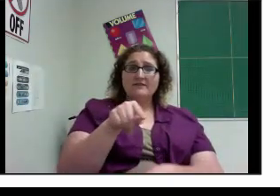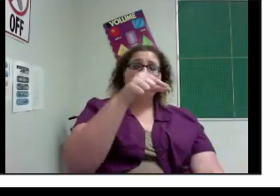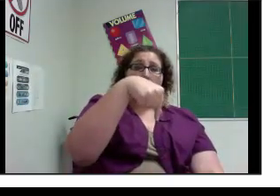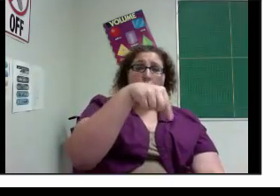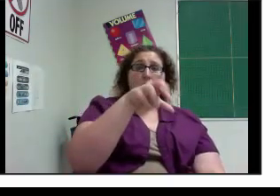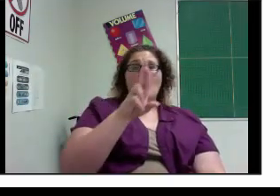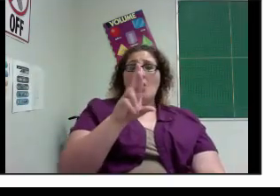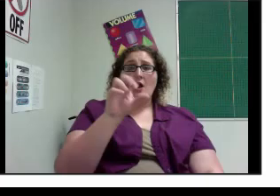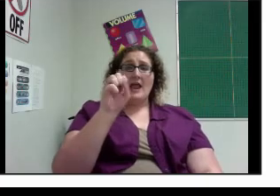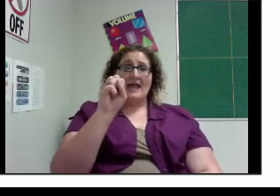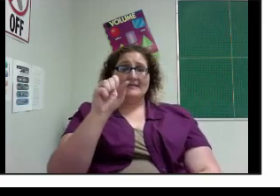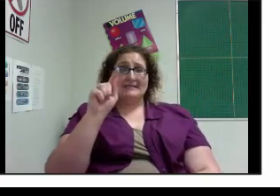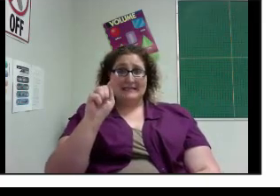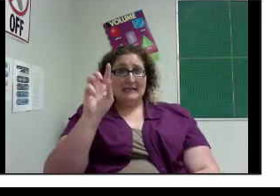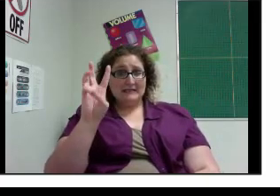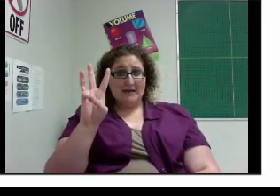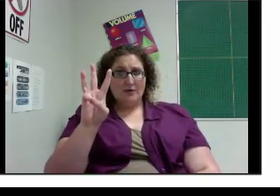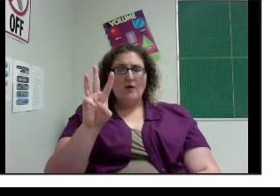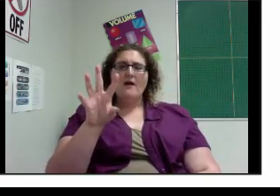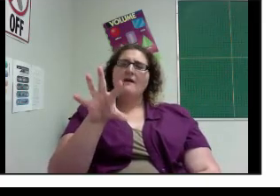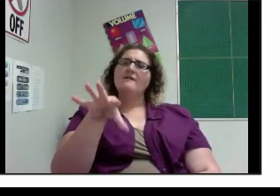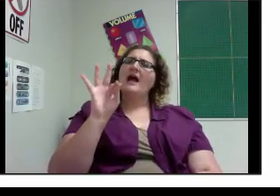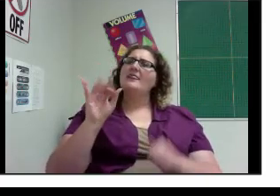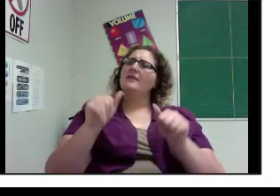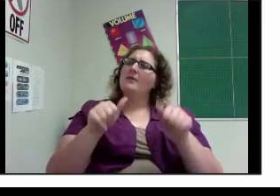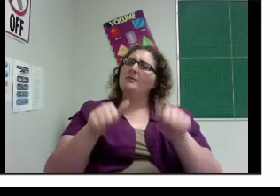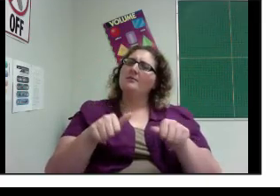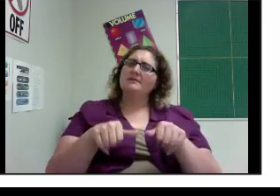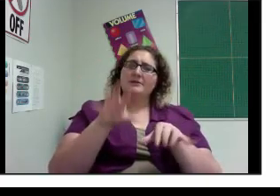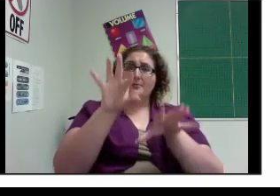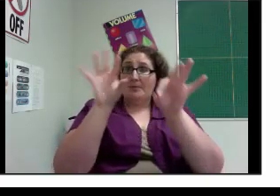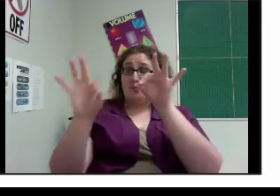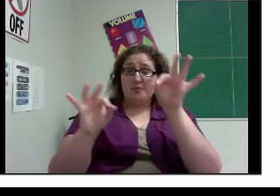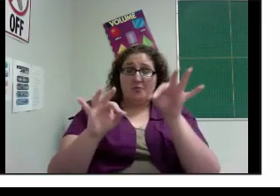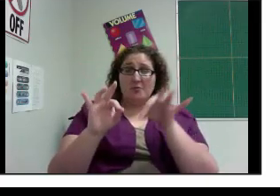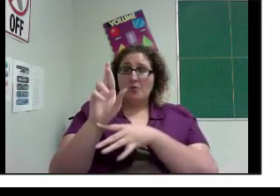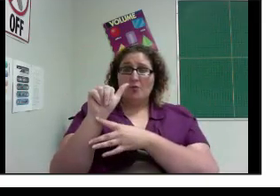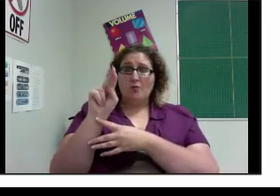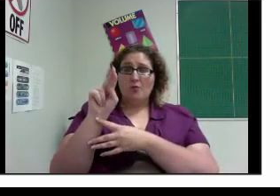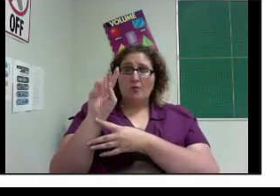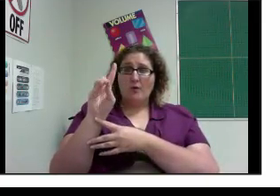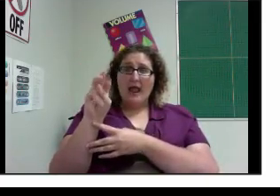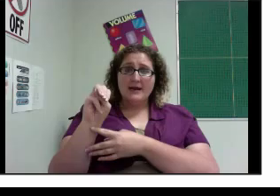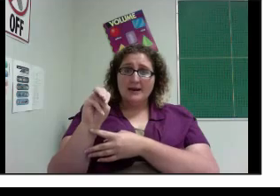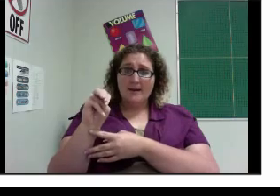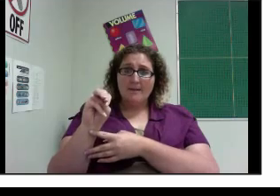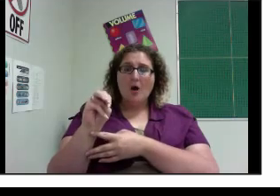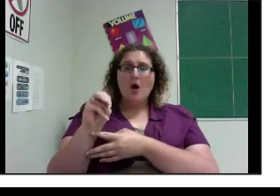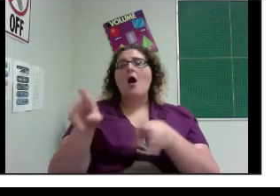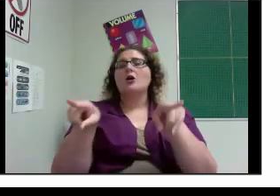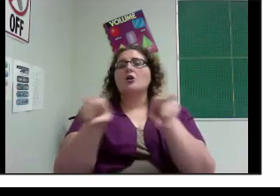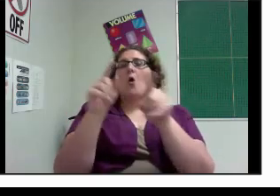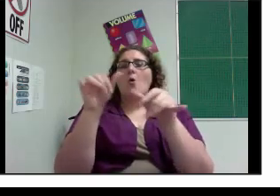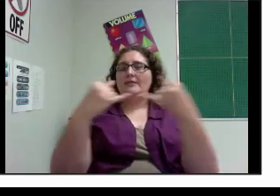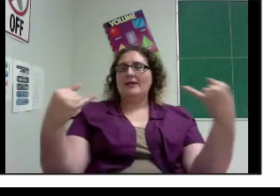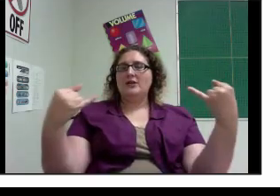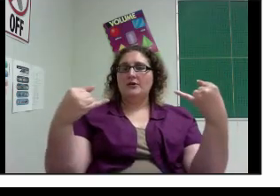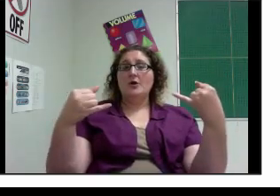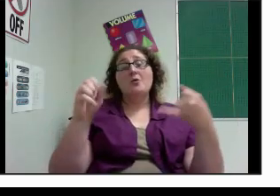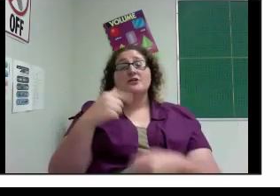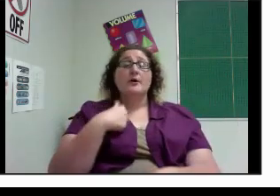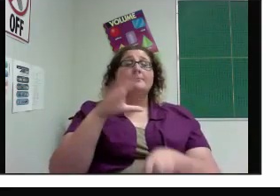below. Find the probability that these randomly chosen points are collinear. Okay, so I'm choosing 4 points at random.